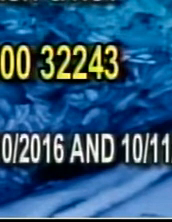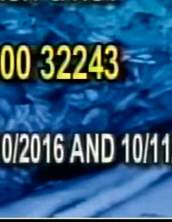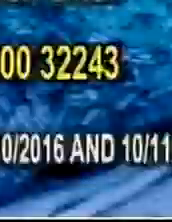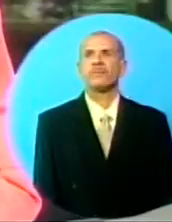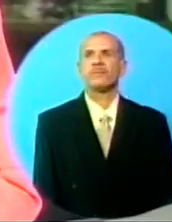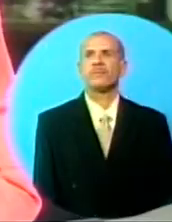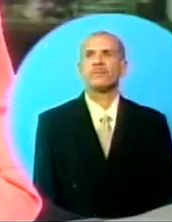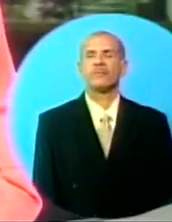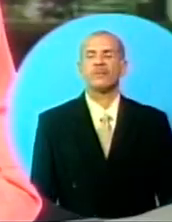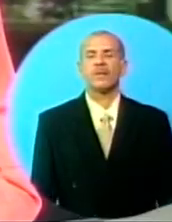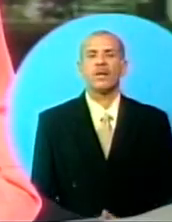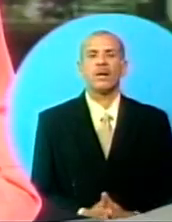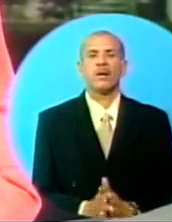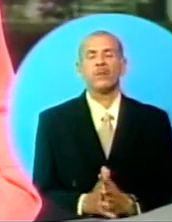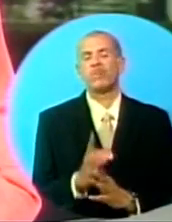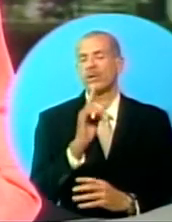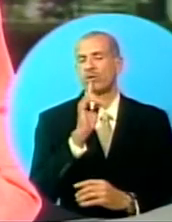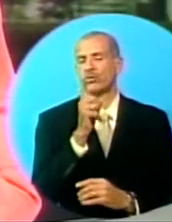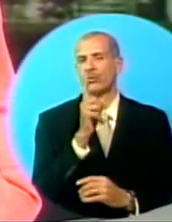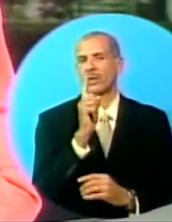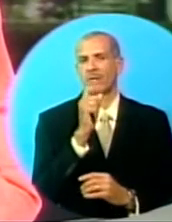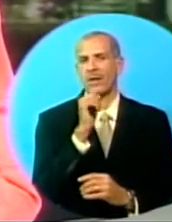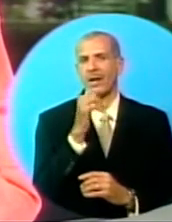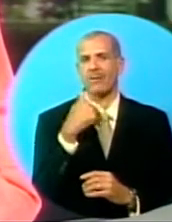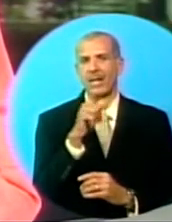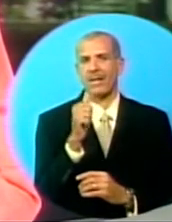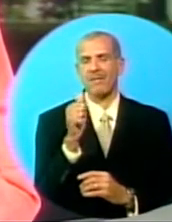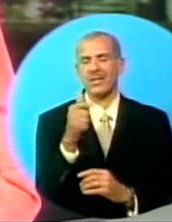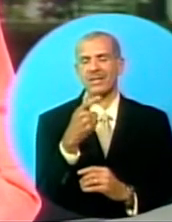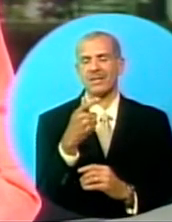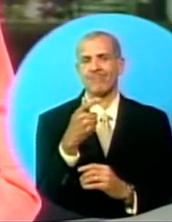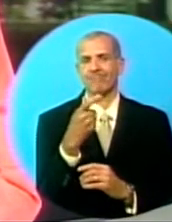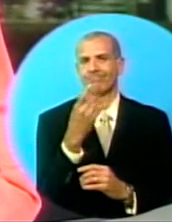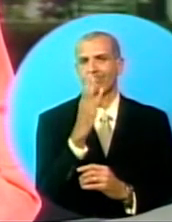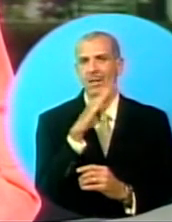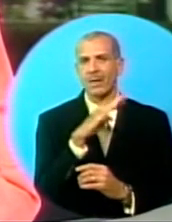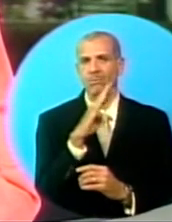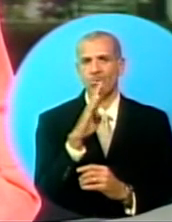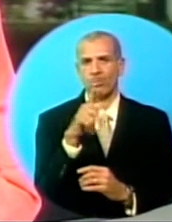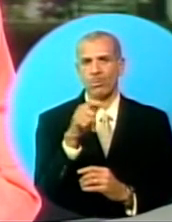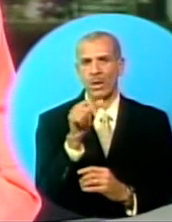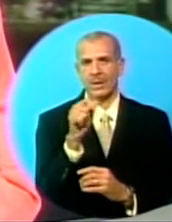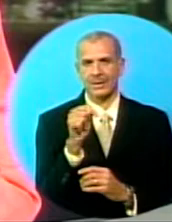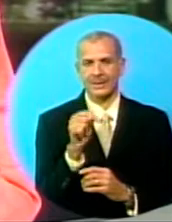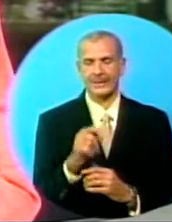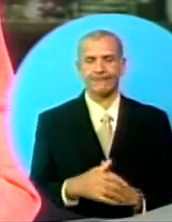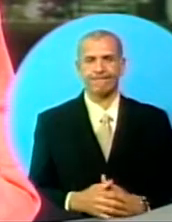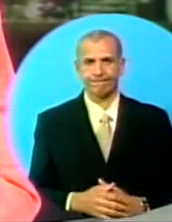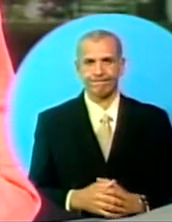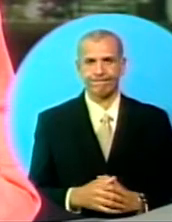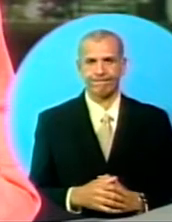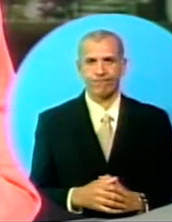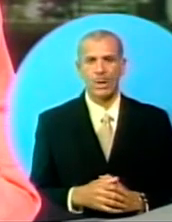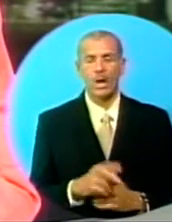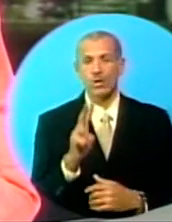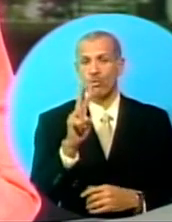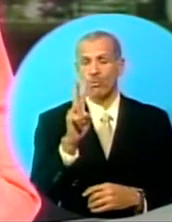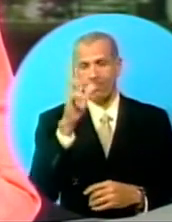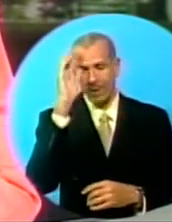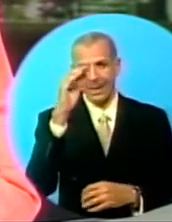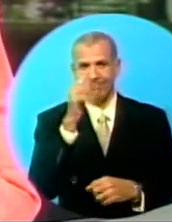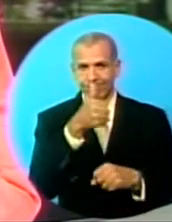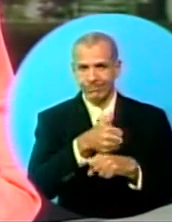have any of the recalled products. Two men have been charged for breaking into and stealing from several churches